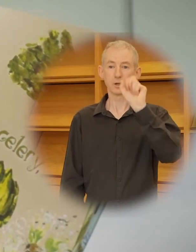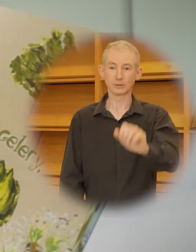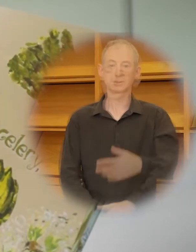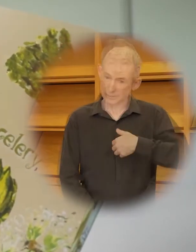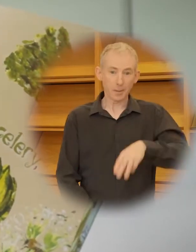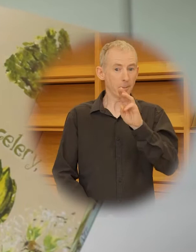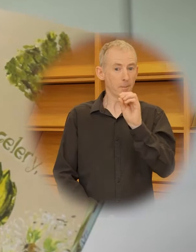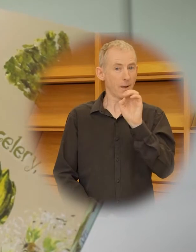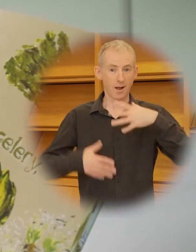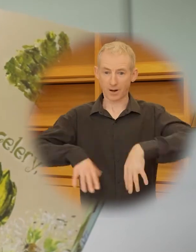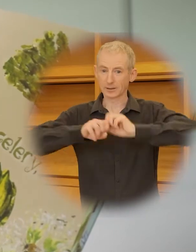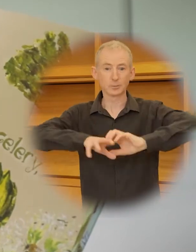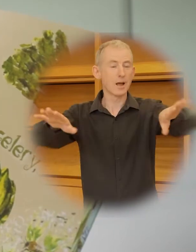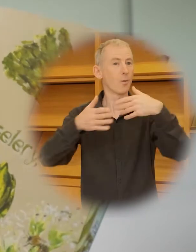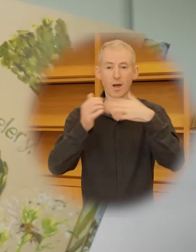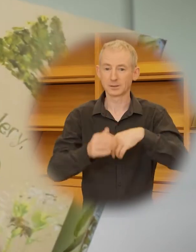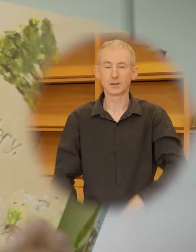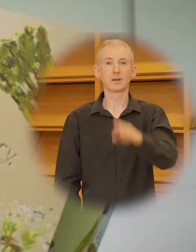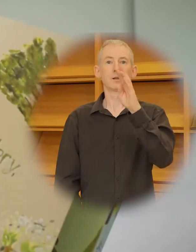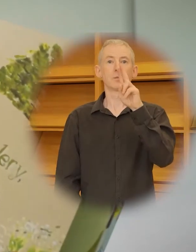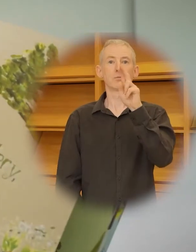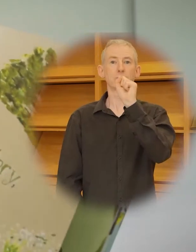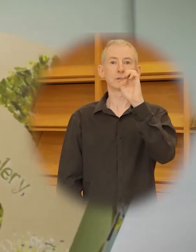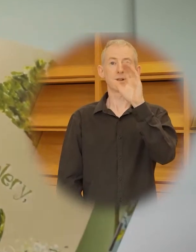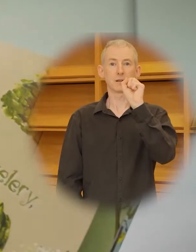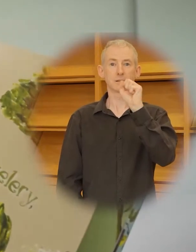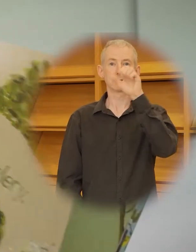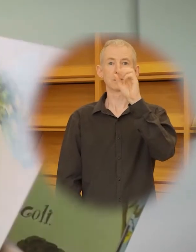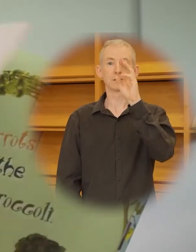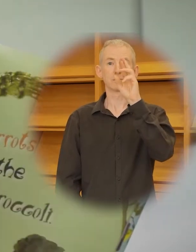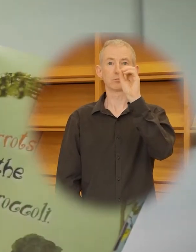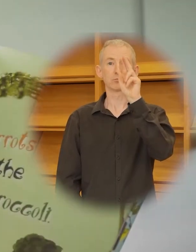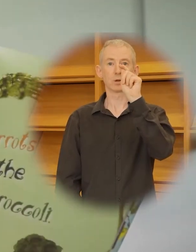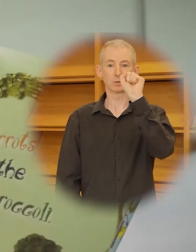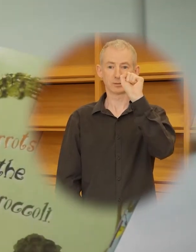I'd pollinate the Brussels sprouts, the cabbage and the celery.